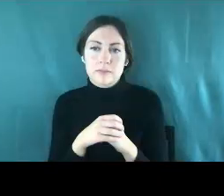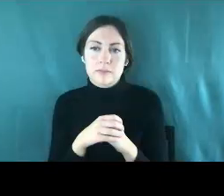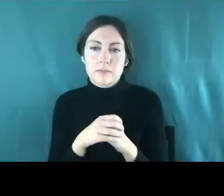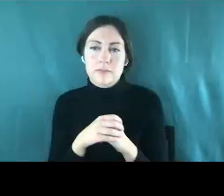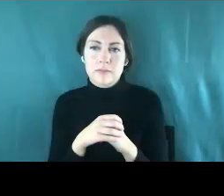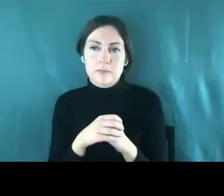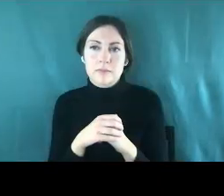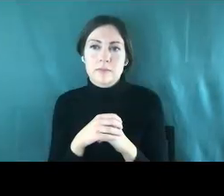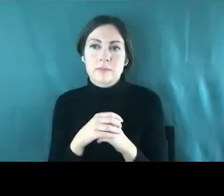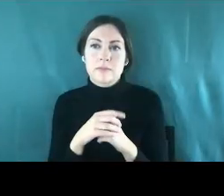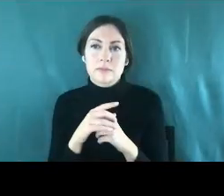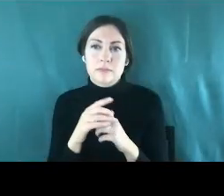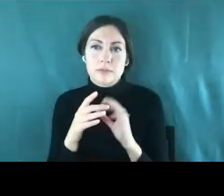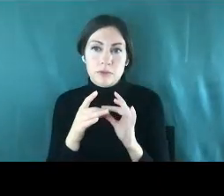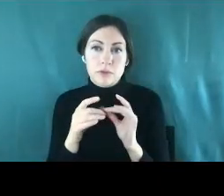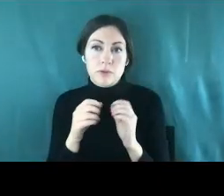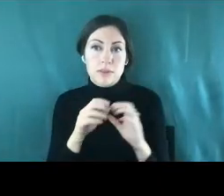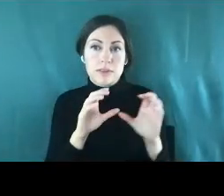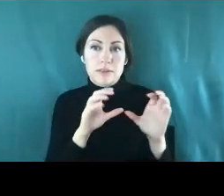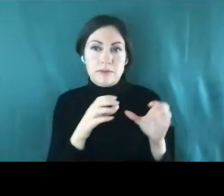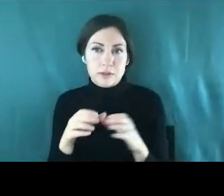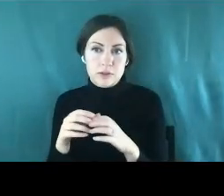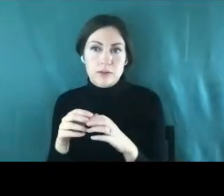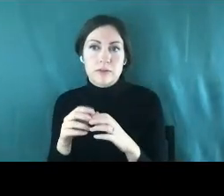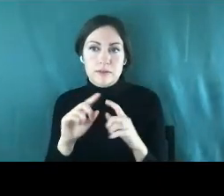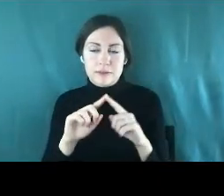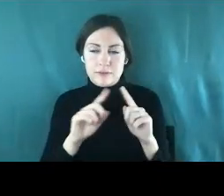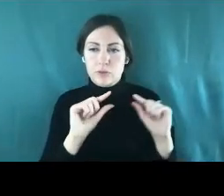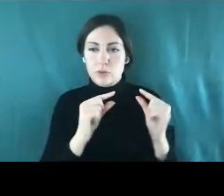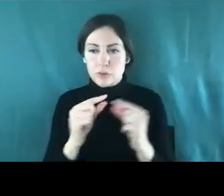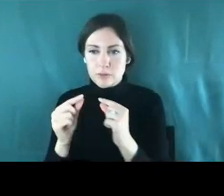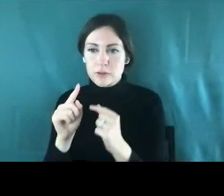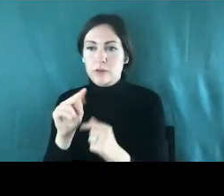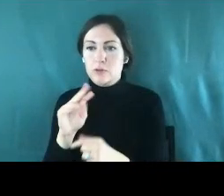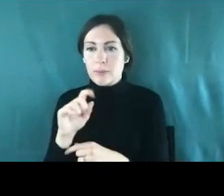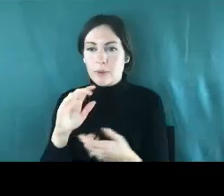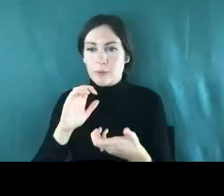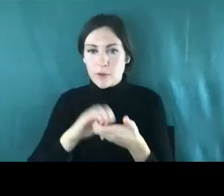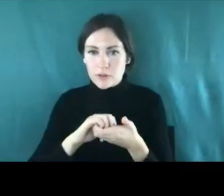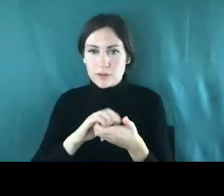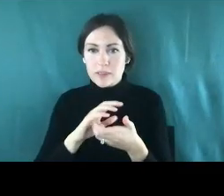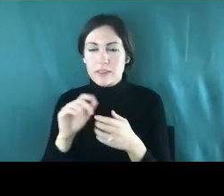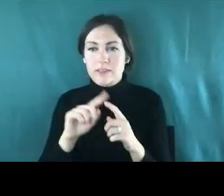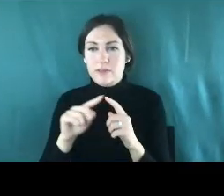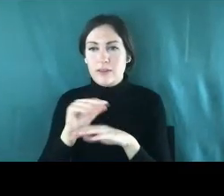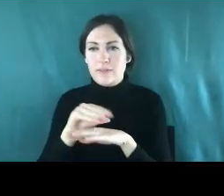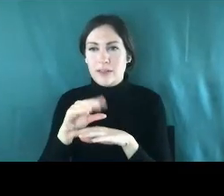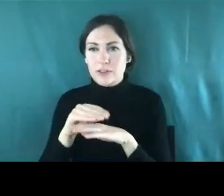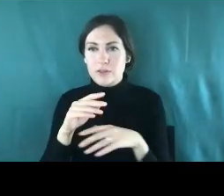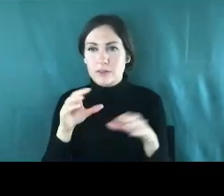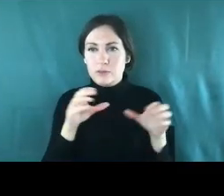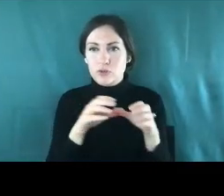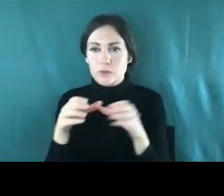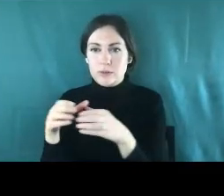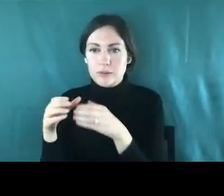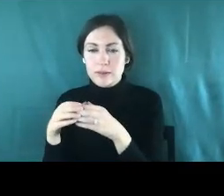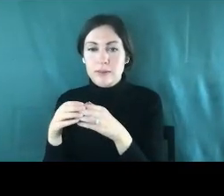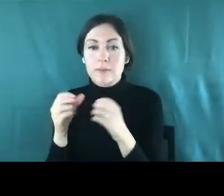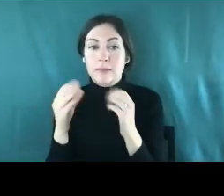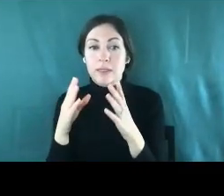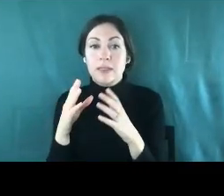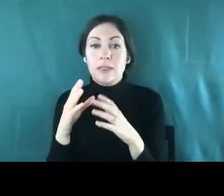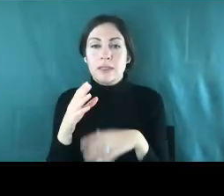across division, work groups, tribal partners, and statewide advisory bodies. Many of the efforts we have